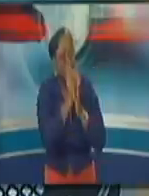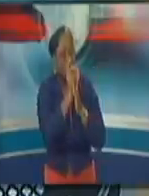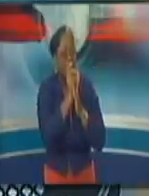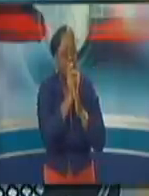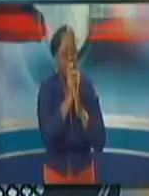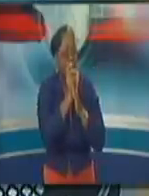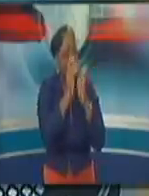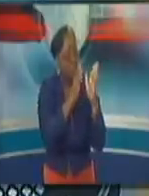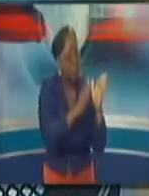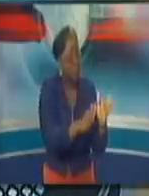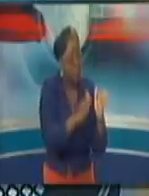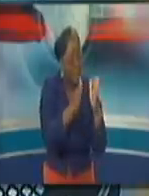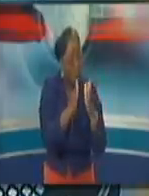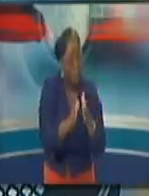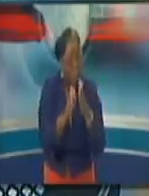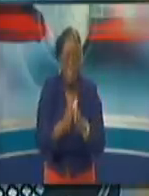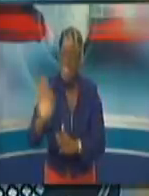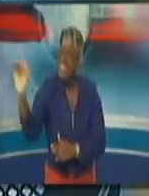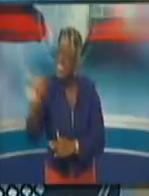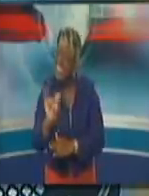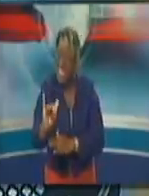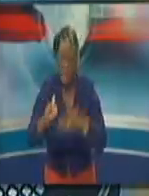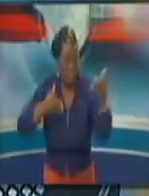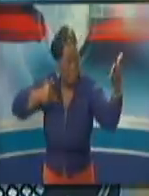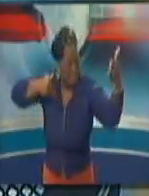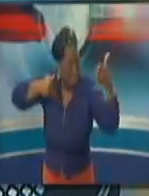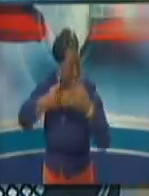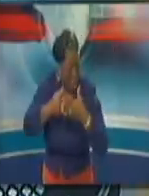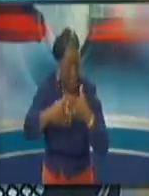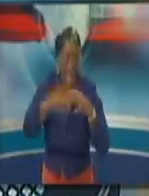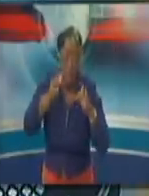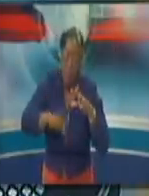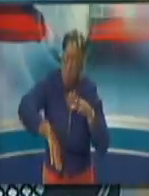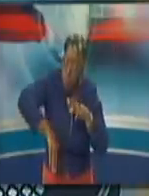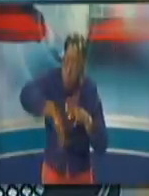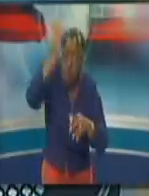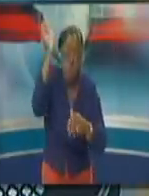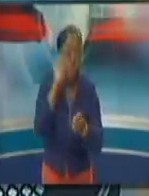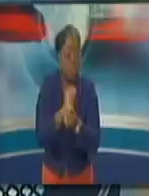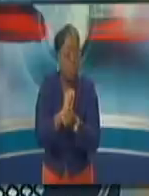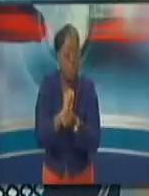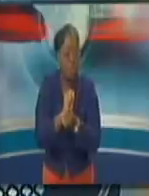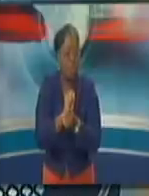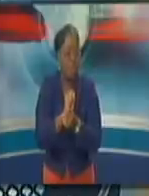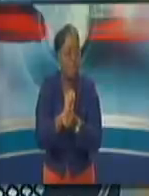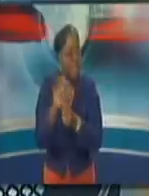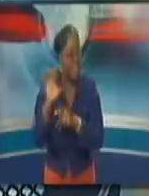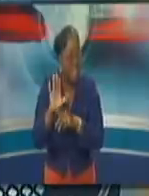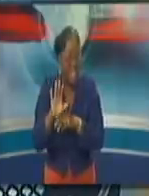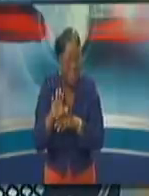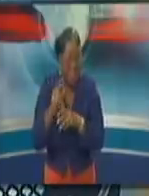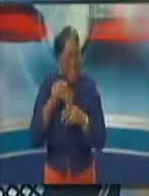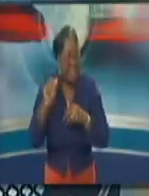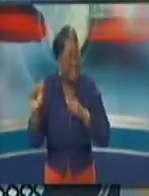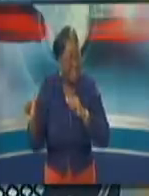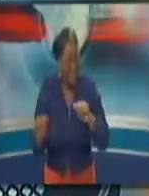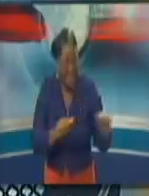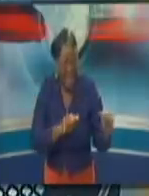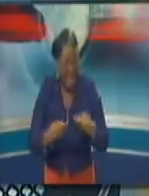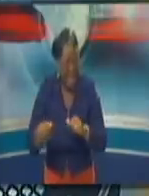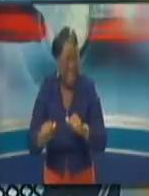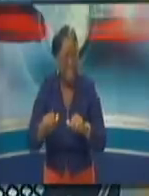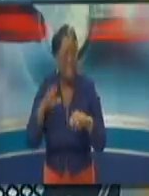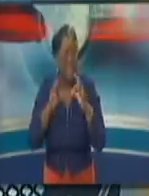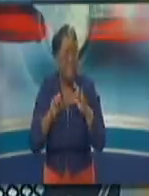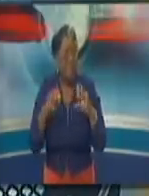close as possible to that. Even though if you don't have to work, get activities to engage yourself in that occupies the